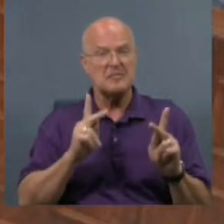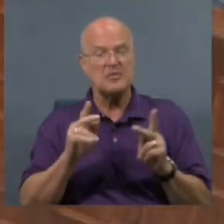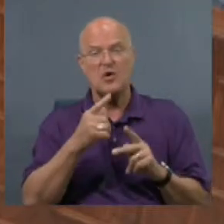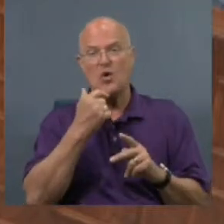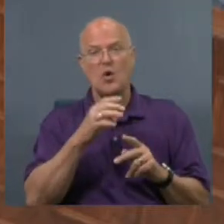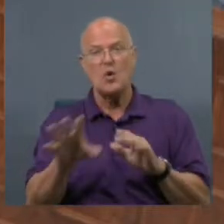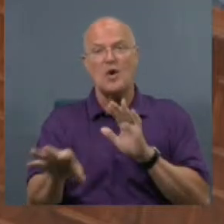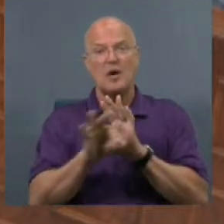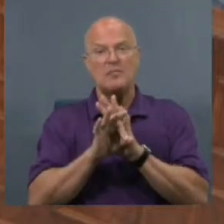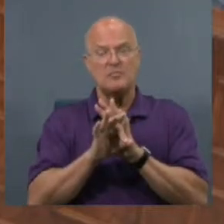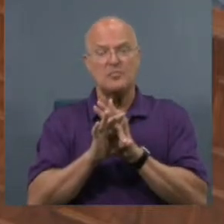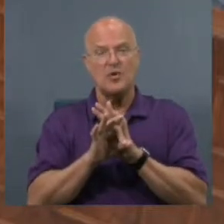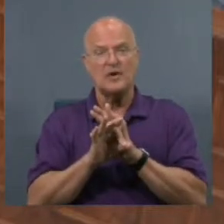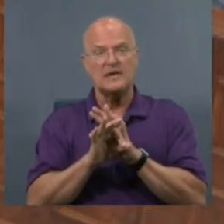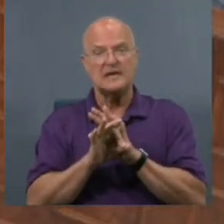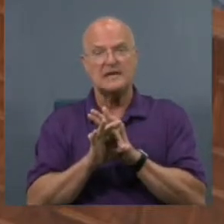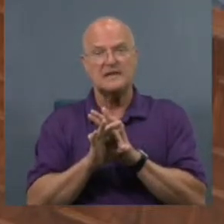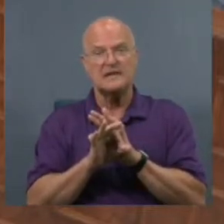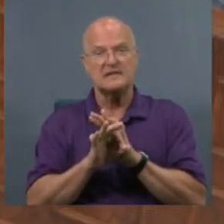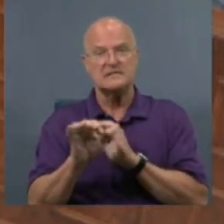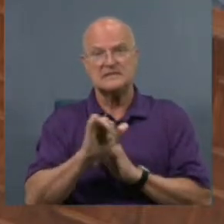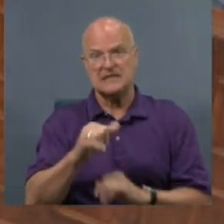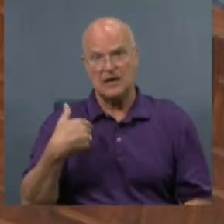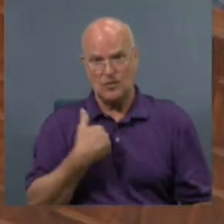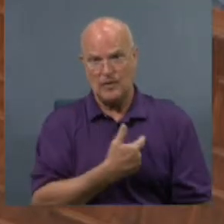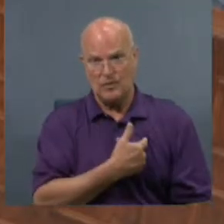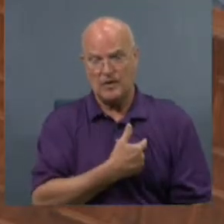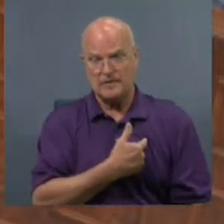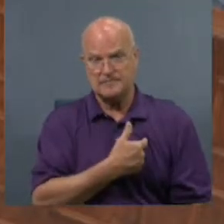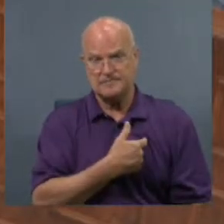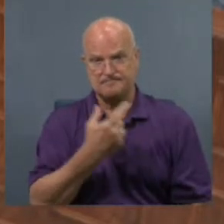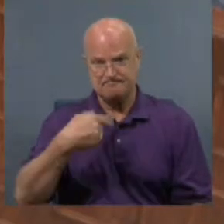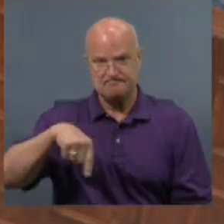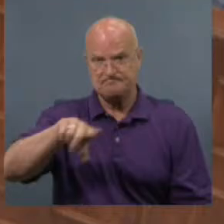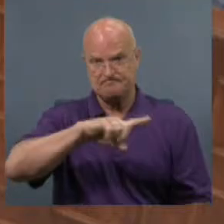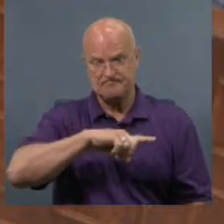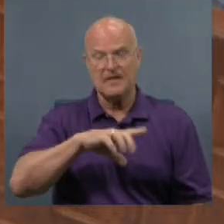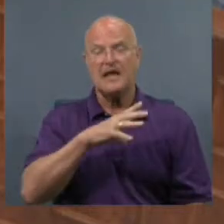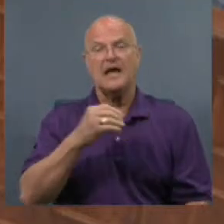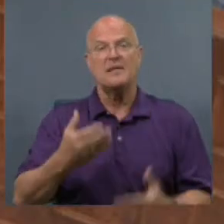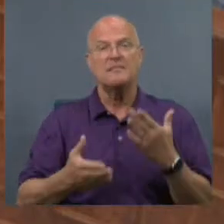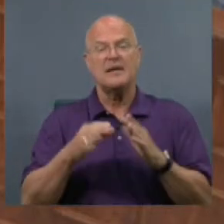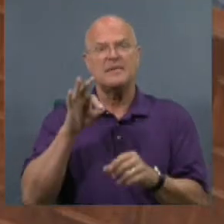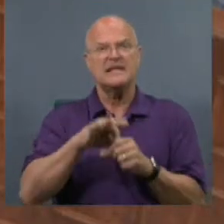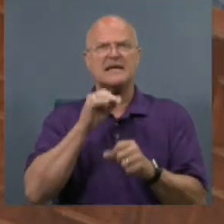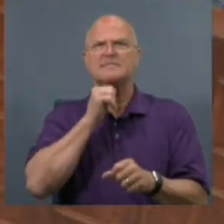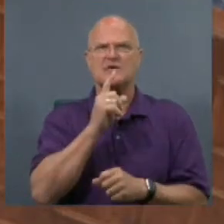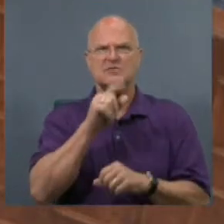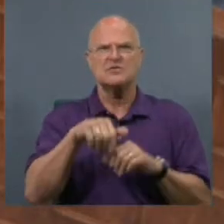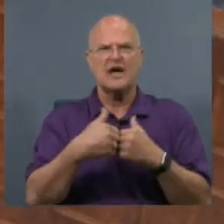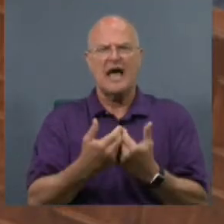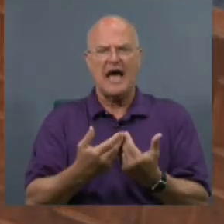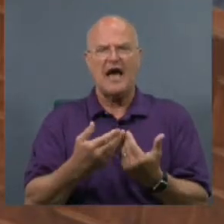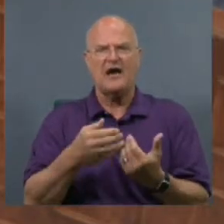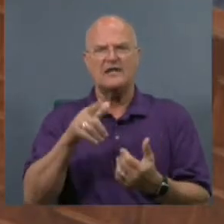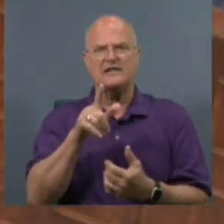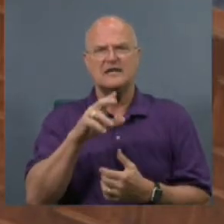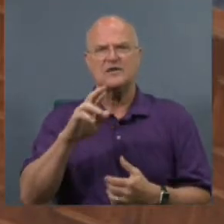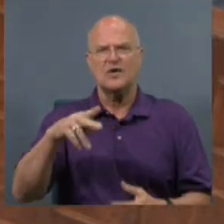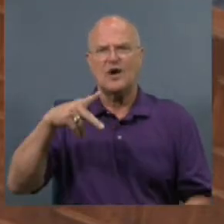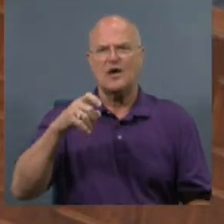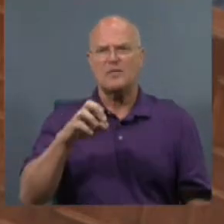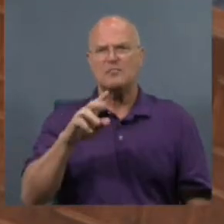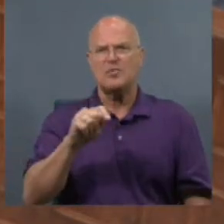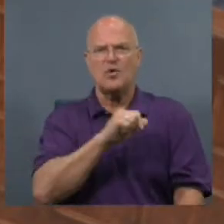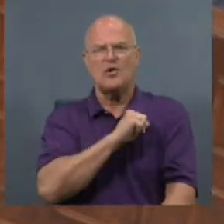who were appointed just like we were, right? And maybe elected. I'm not sure how the Little Rock Port Authority